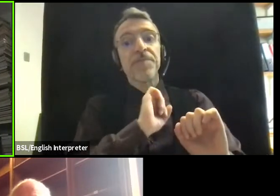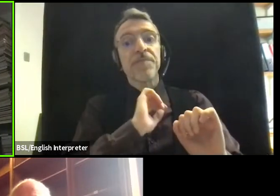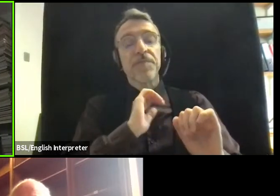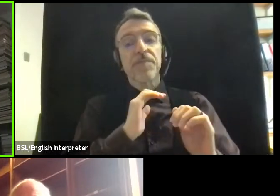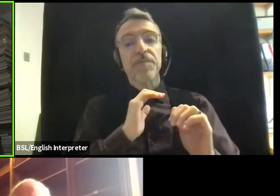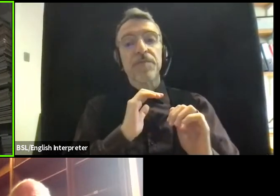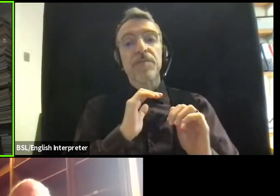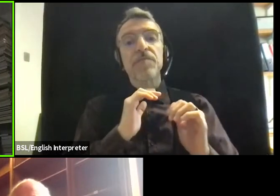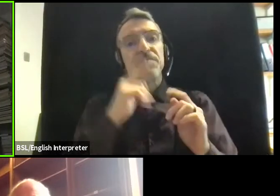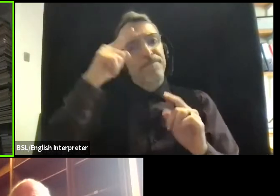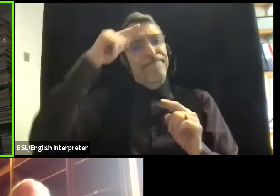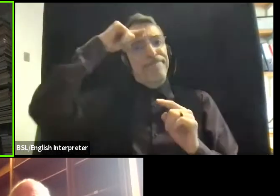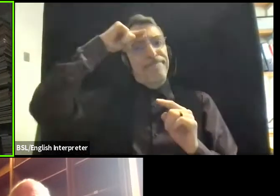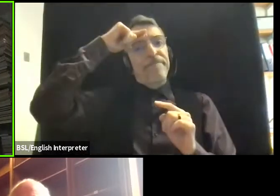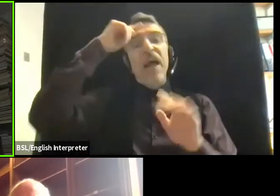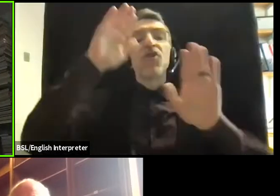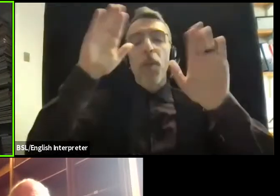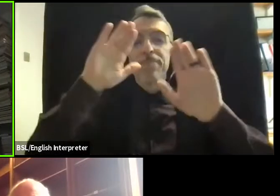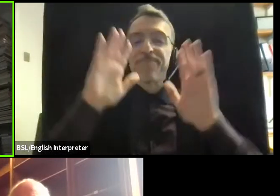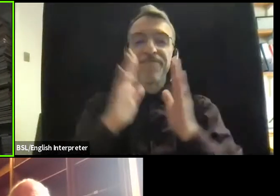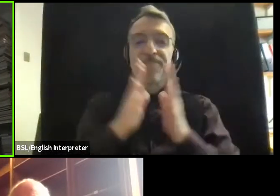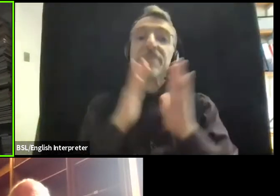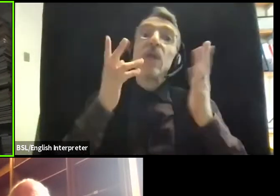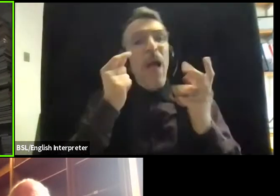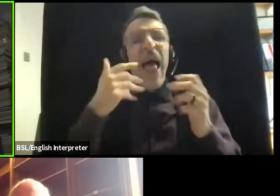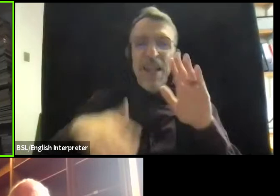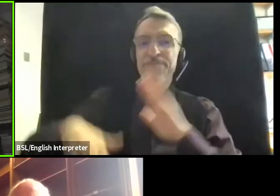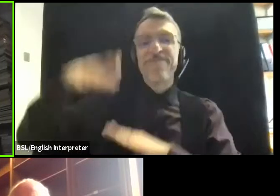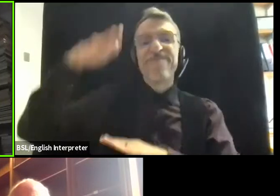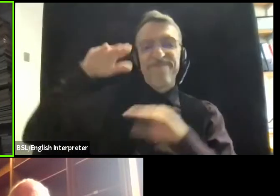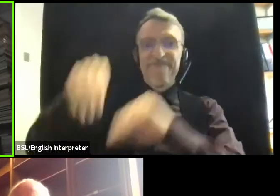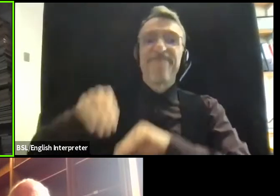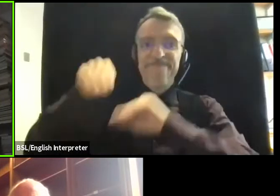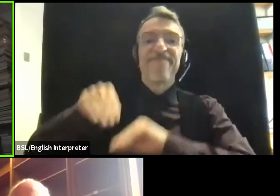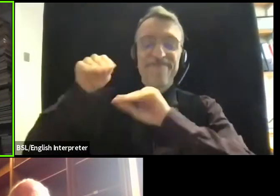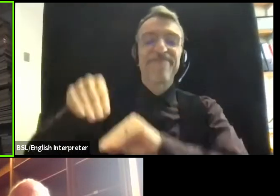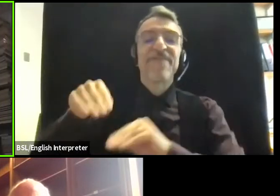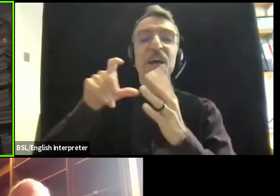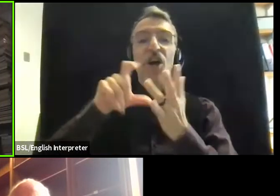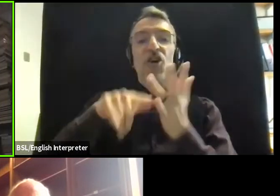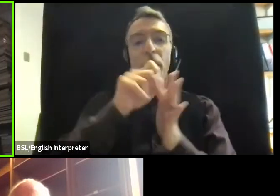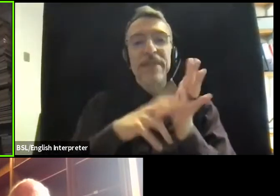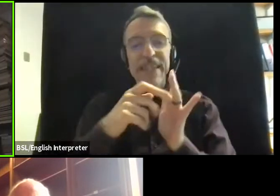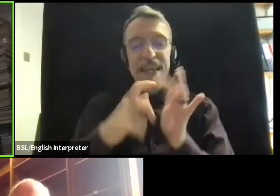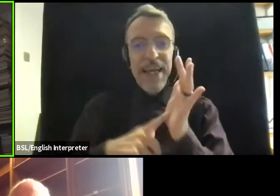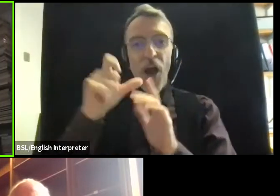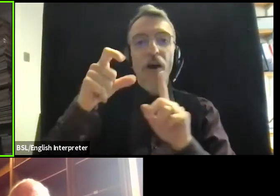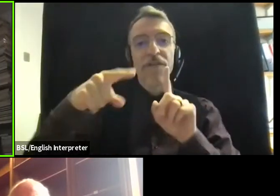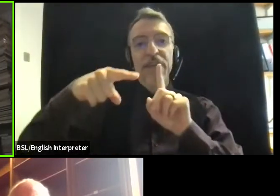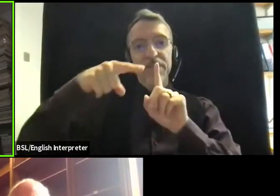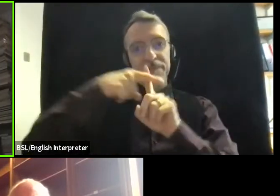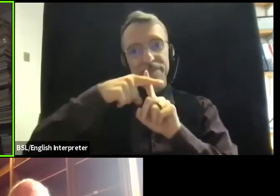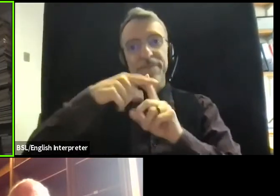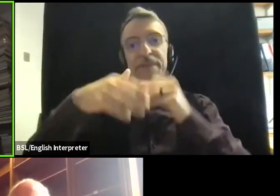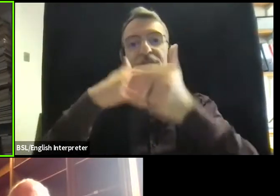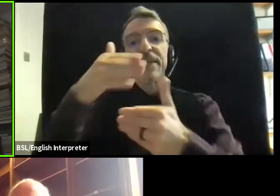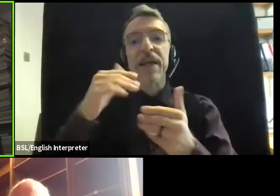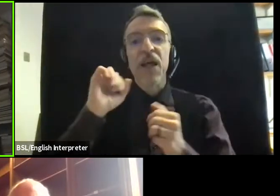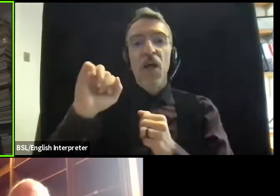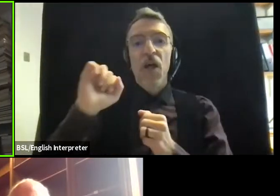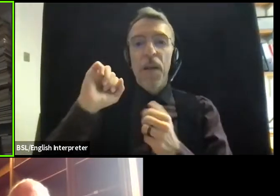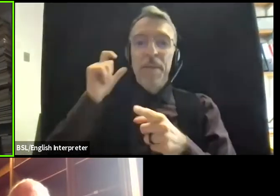not imprinted, it's almost, well, it is, it's a Coptic tattoo of a cross on the wrist, which they've been doing